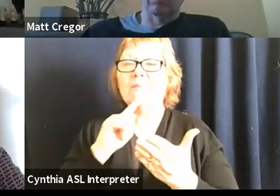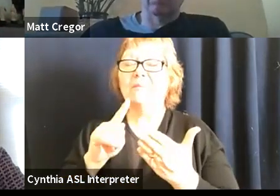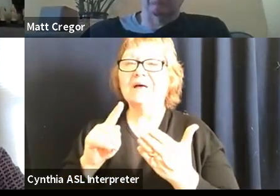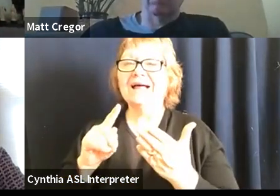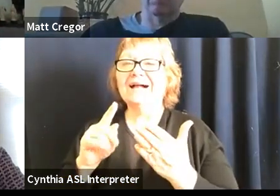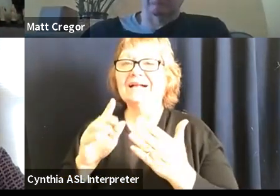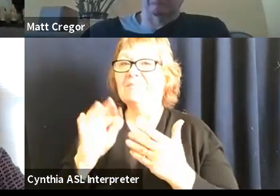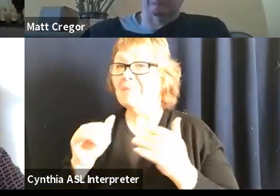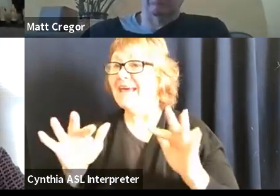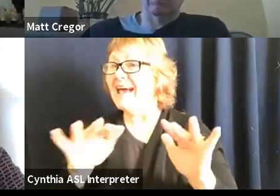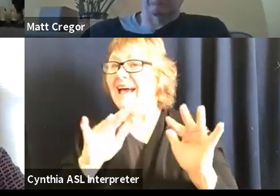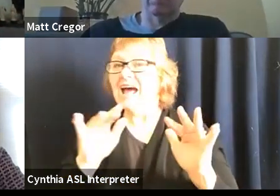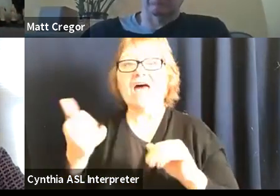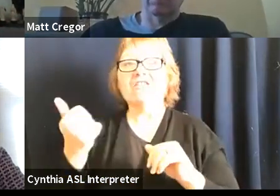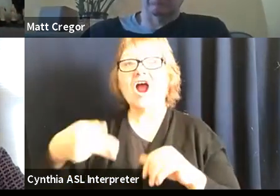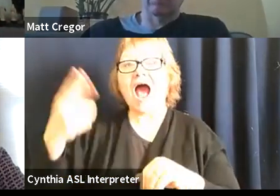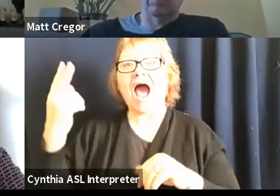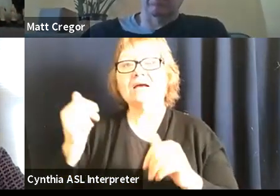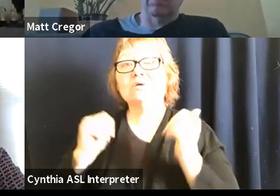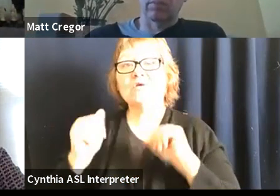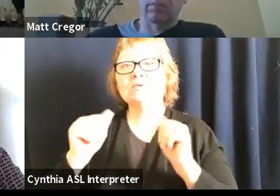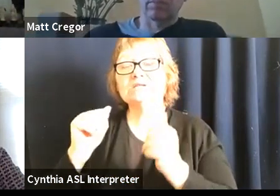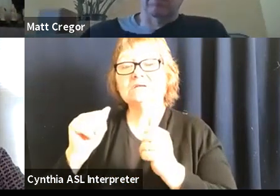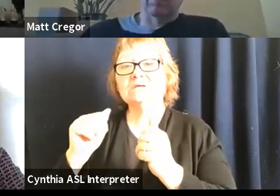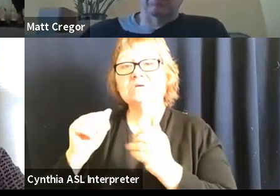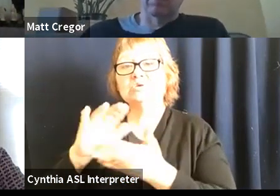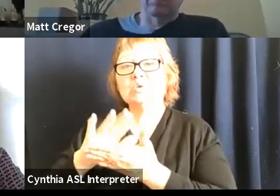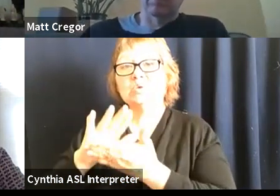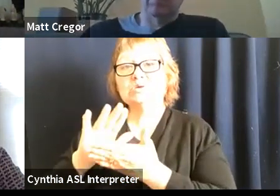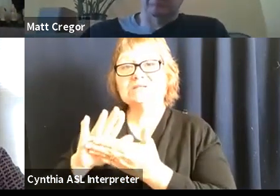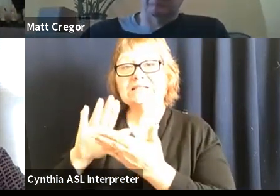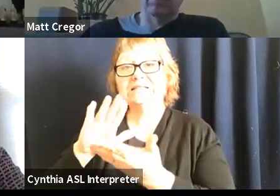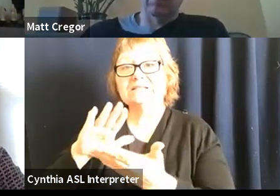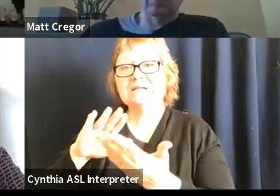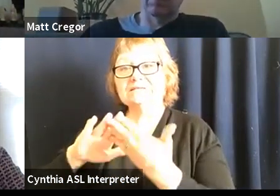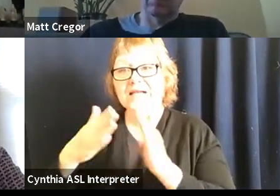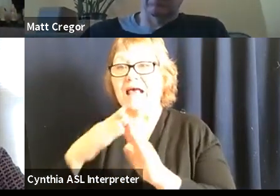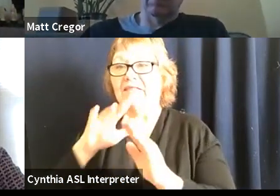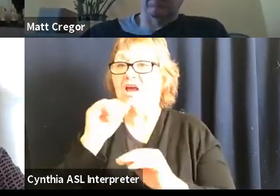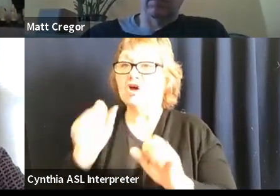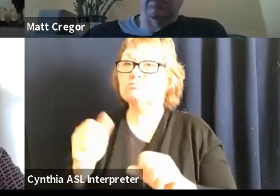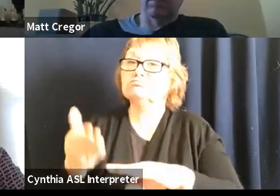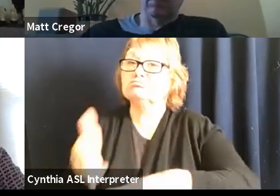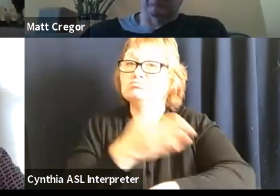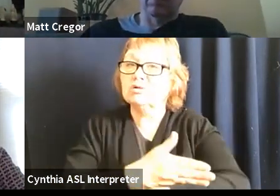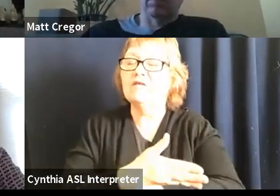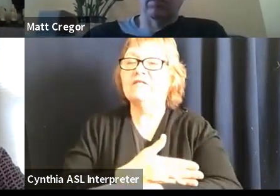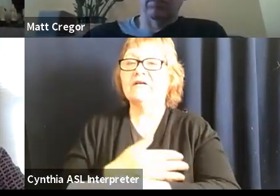some of the other high performing schools in the city. And those students could enhance a culture of excellence at those